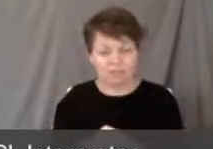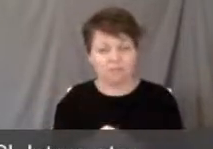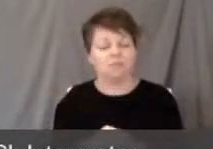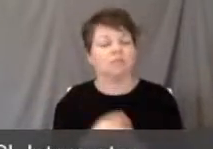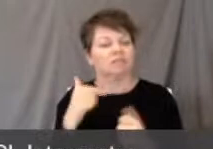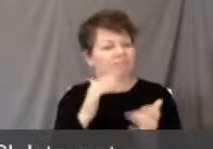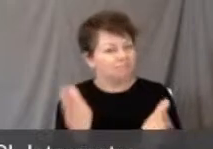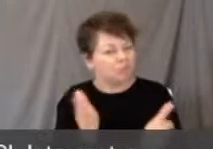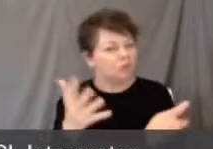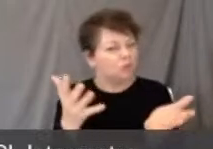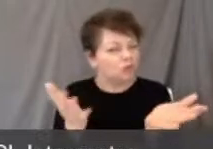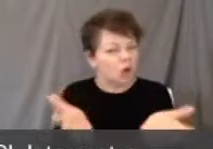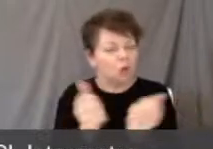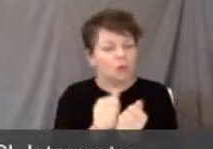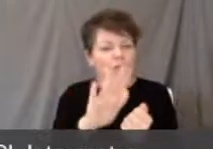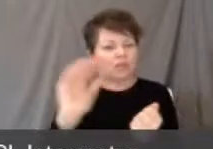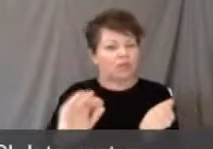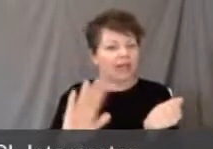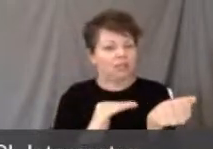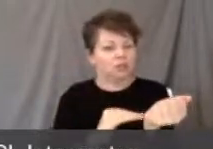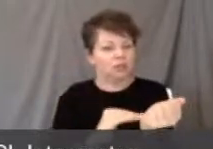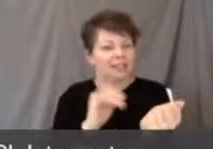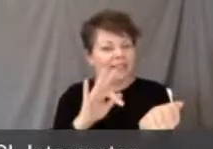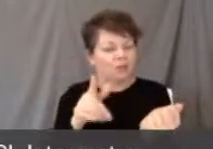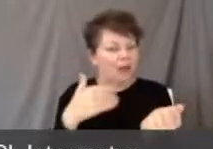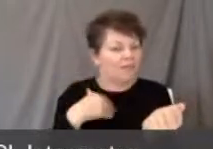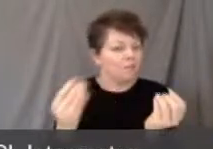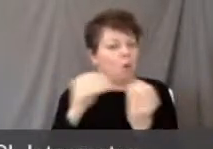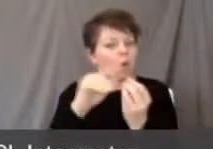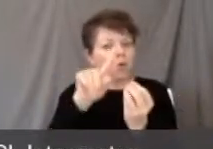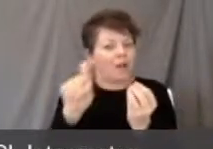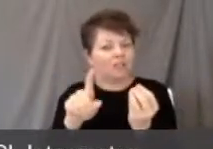to your child's healthcare provider if you have additional questions